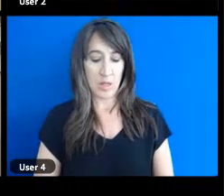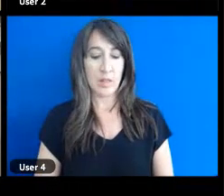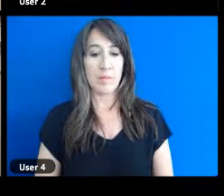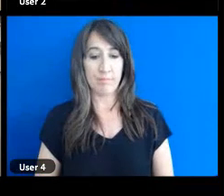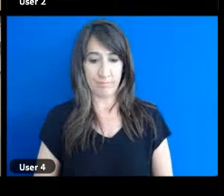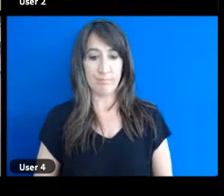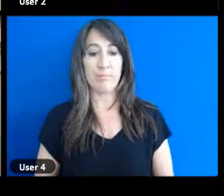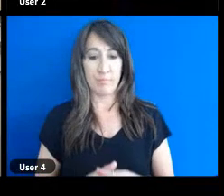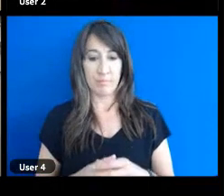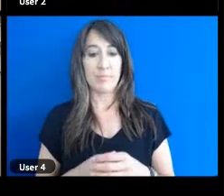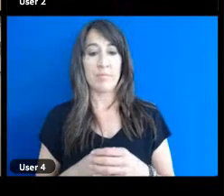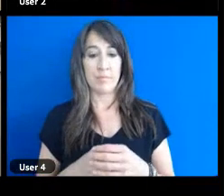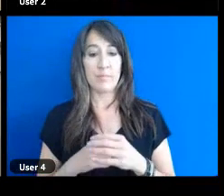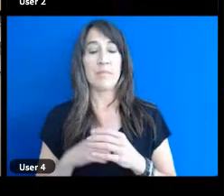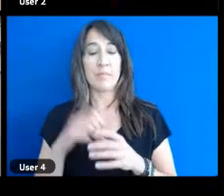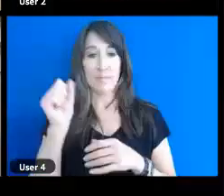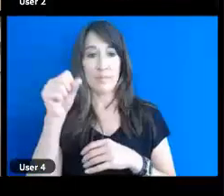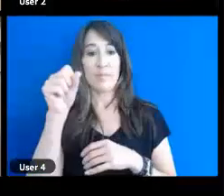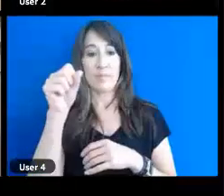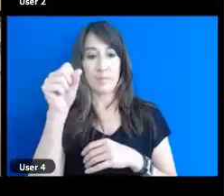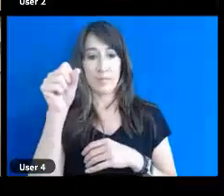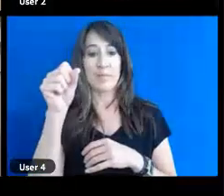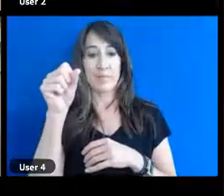I'm hearing an echo on my stuff.